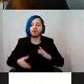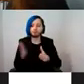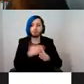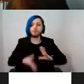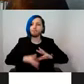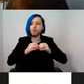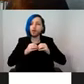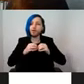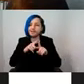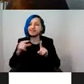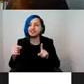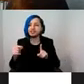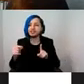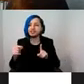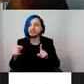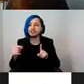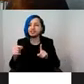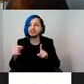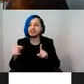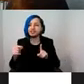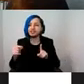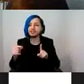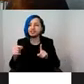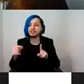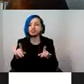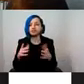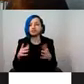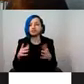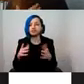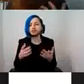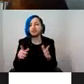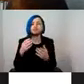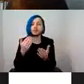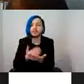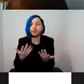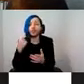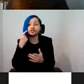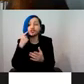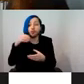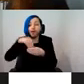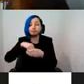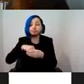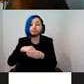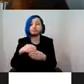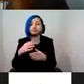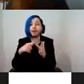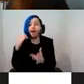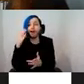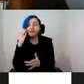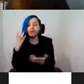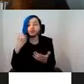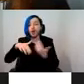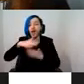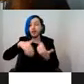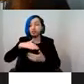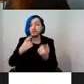looking kind of at our iPhone collection and the software that is embedded within an iPhone, which itself is a hybrid object. We're looking specifically at